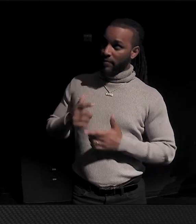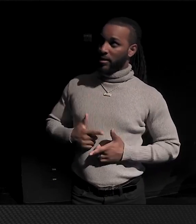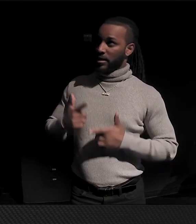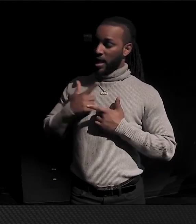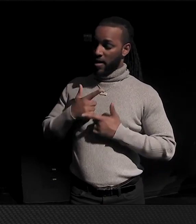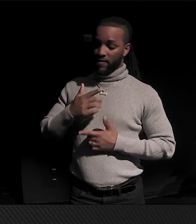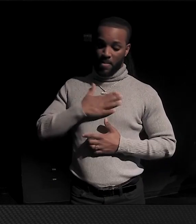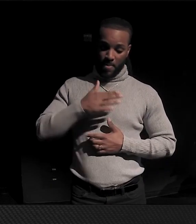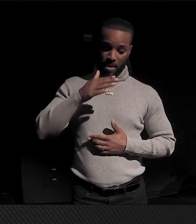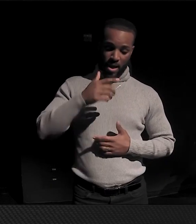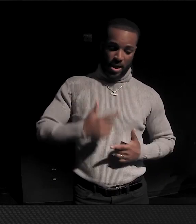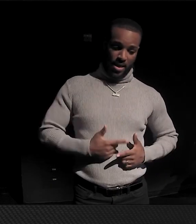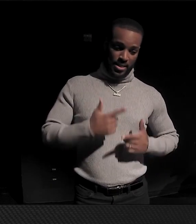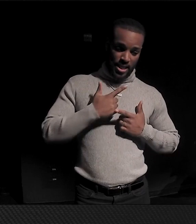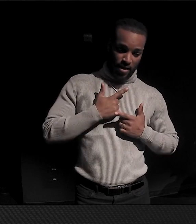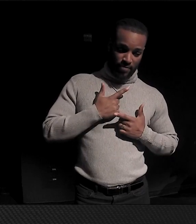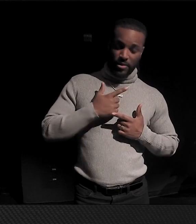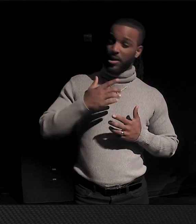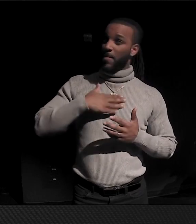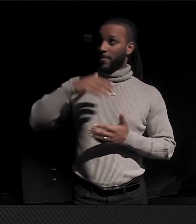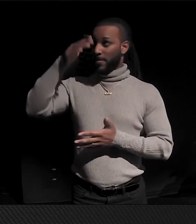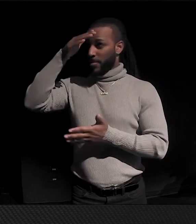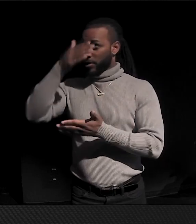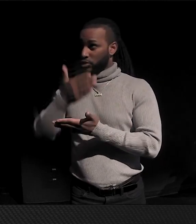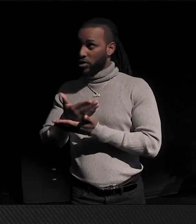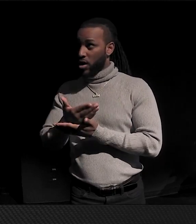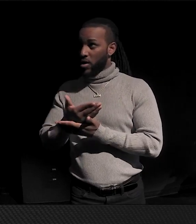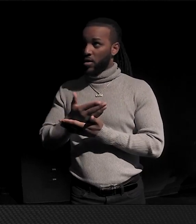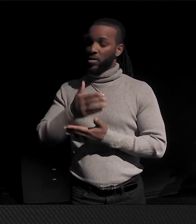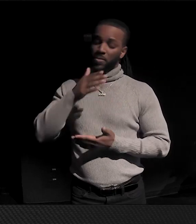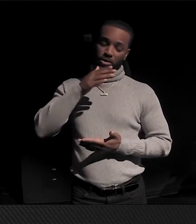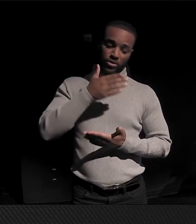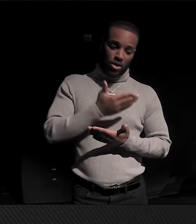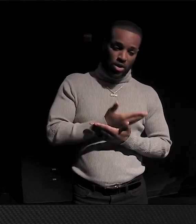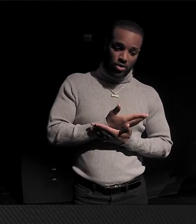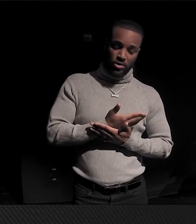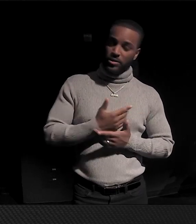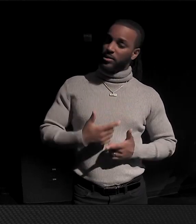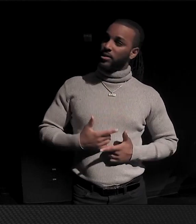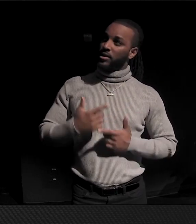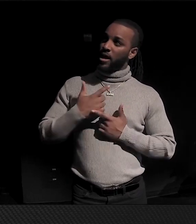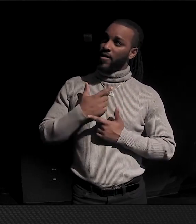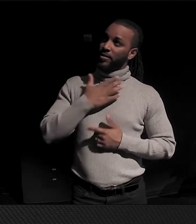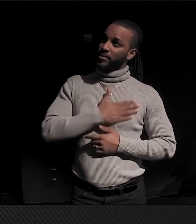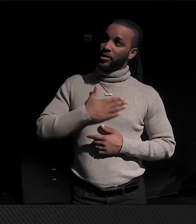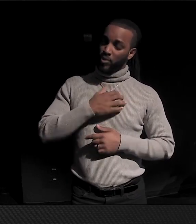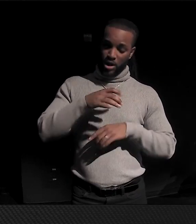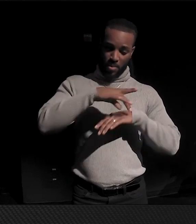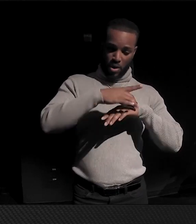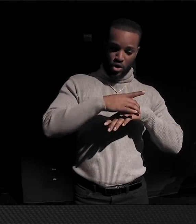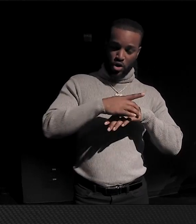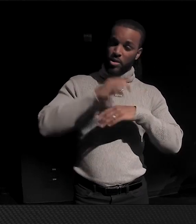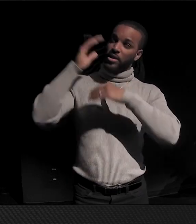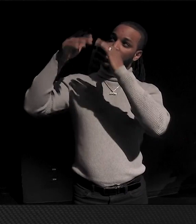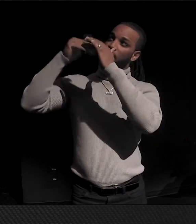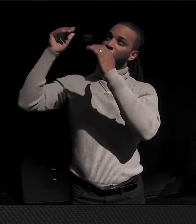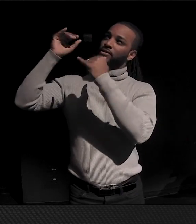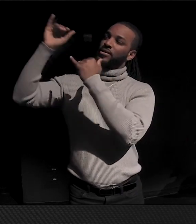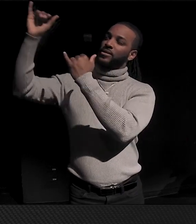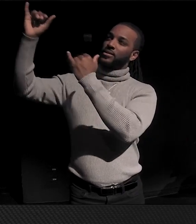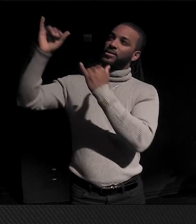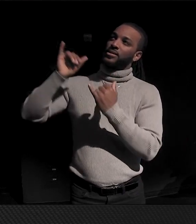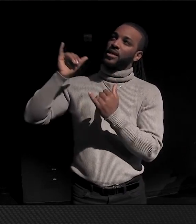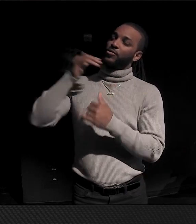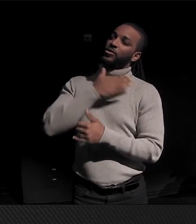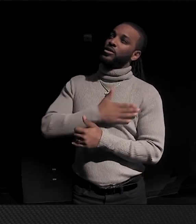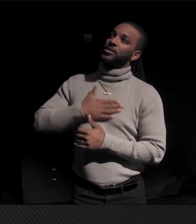my daughter's and my son-in-law's life. Would you make it here on earth as it is in heaven in this church's life? Would